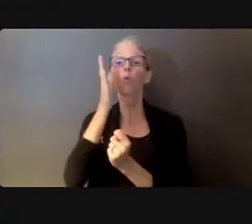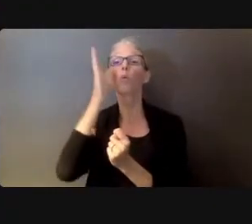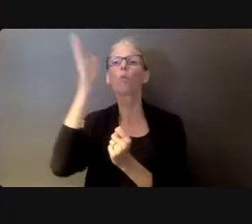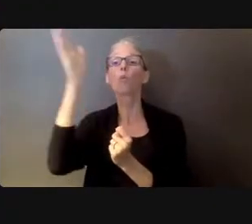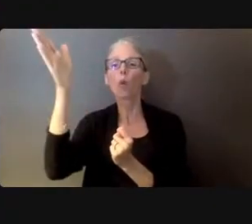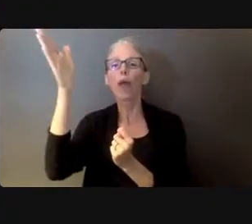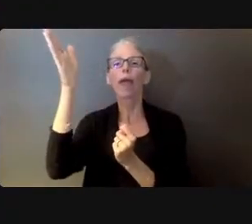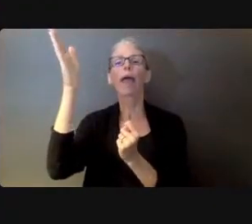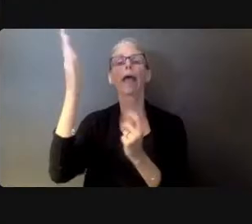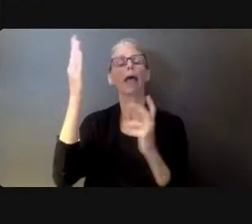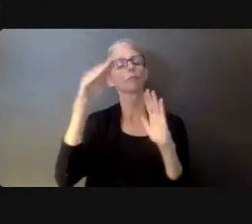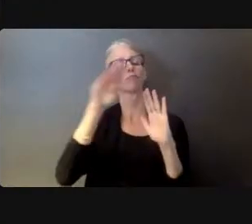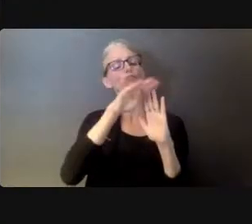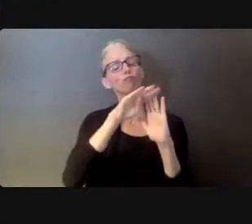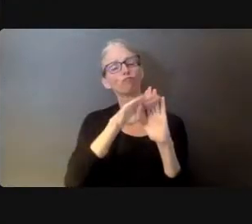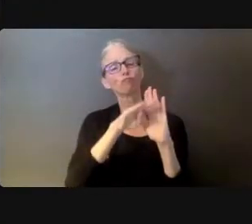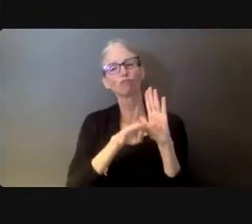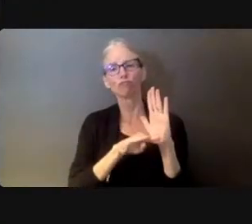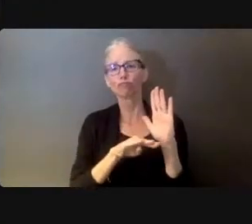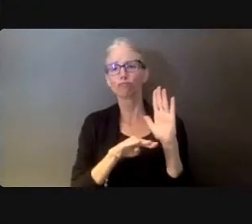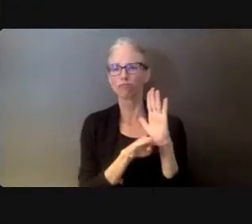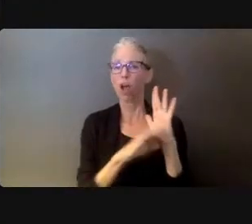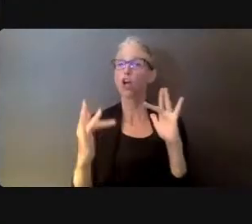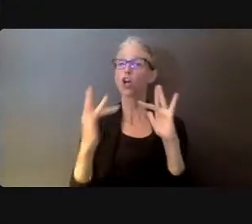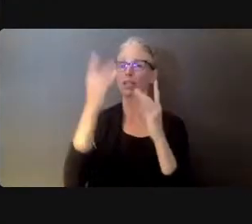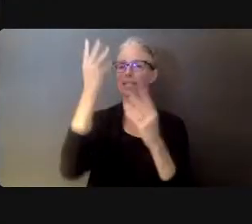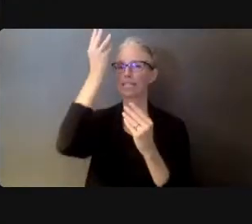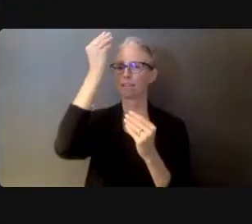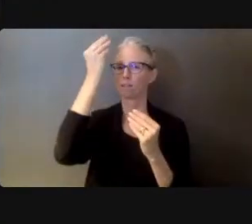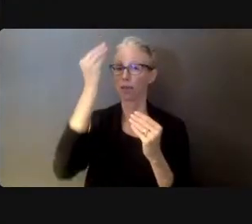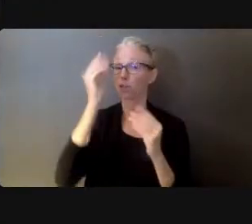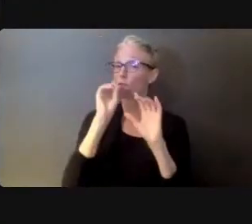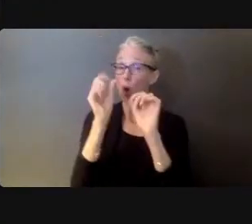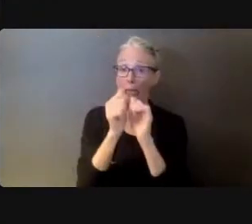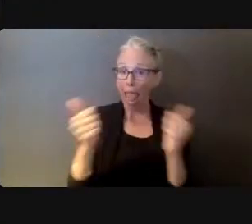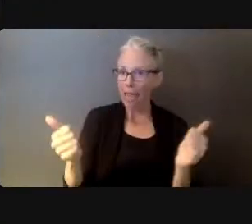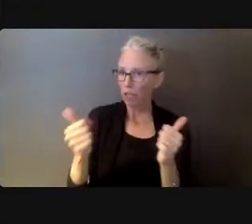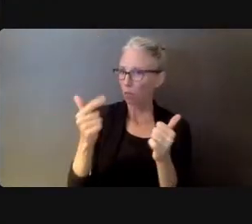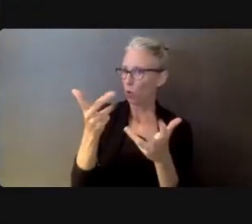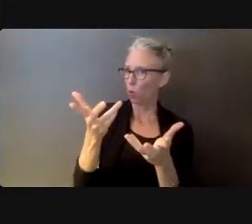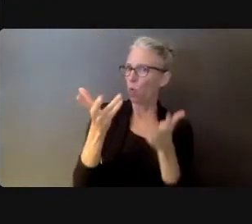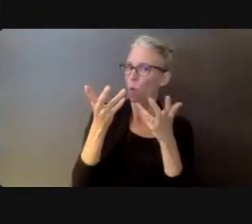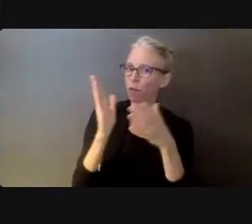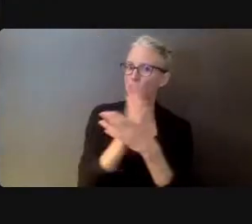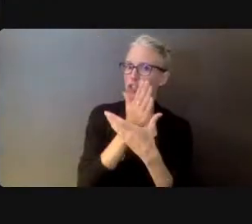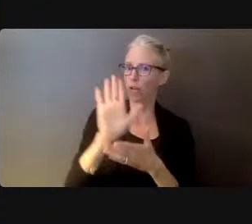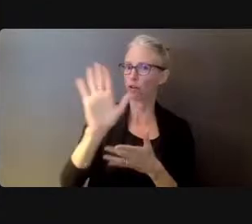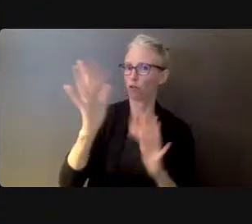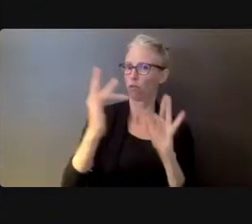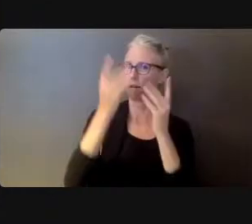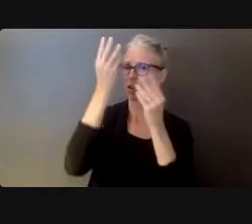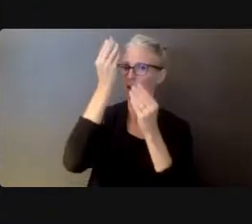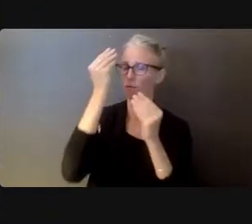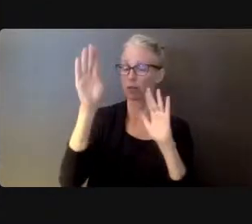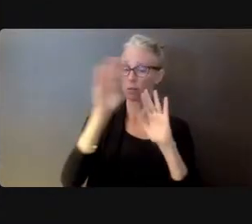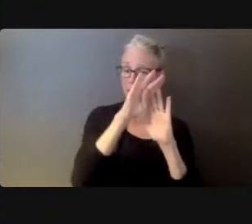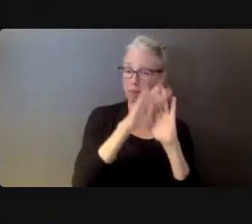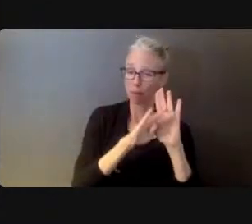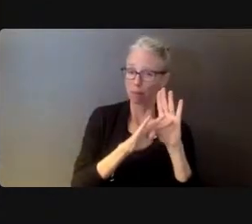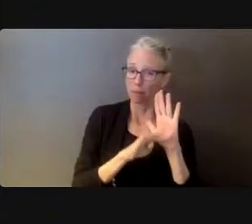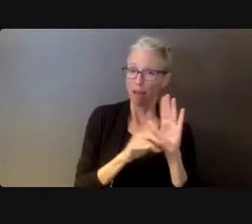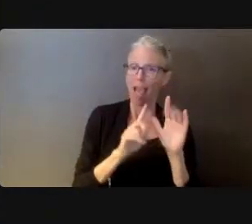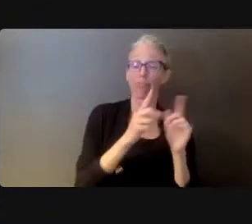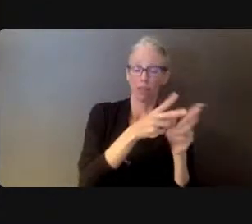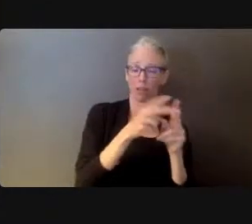share their information. We'll provide a mechanism so that you can share and we can each connect with those of us that have similar interests.